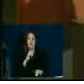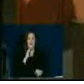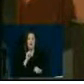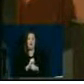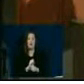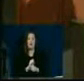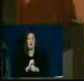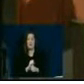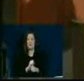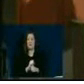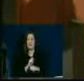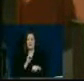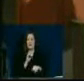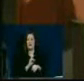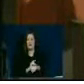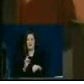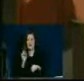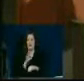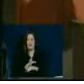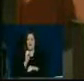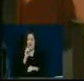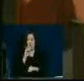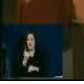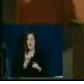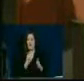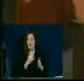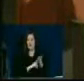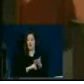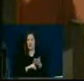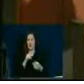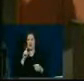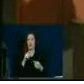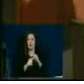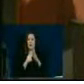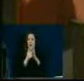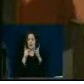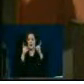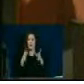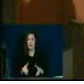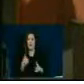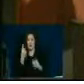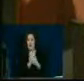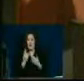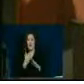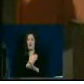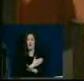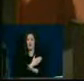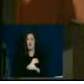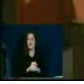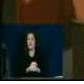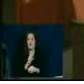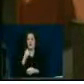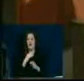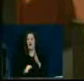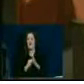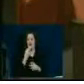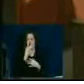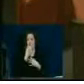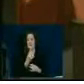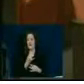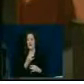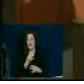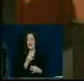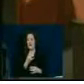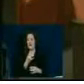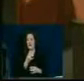actually submit the original contract to our law director a week ahead of time. And so I found it interesting